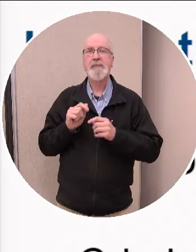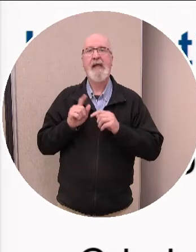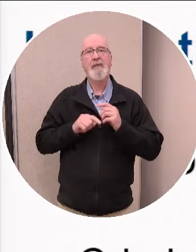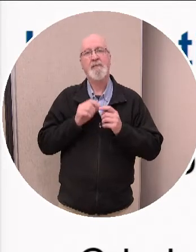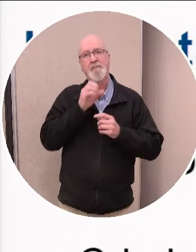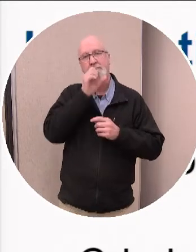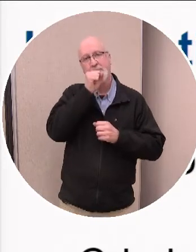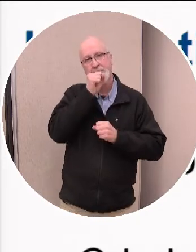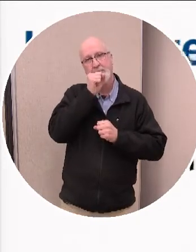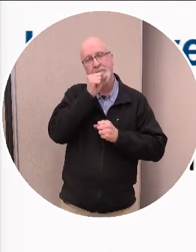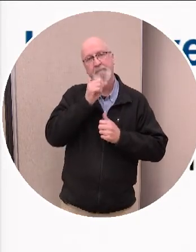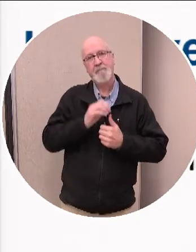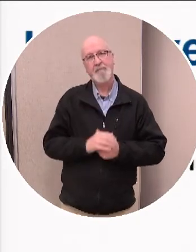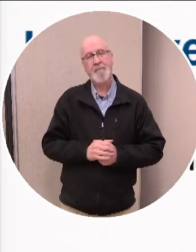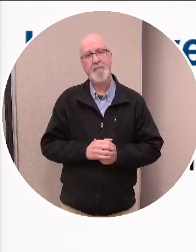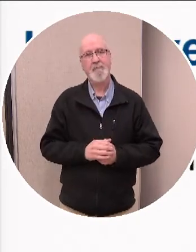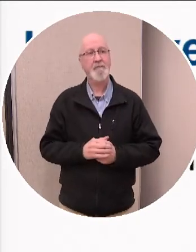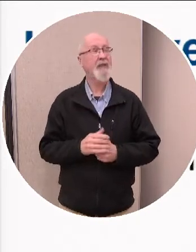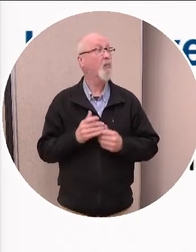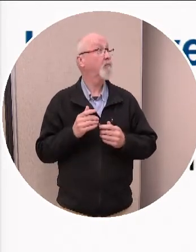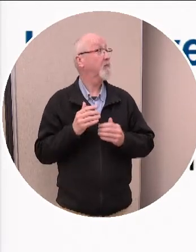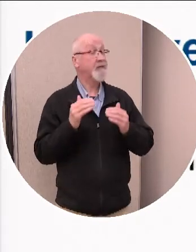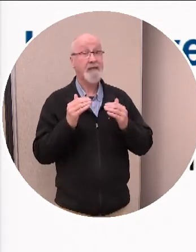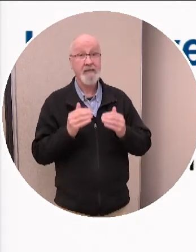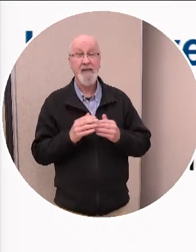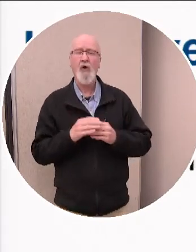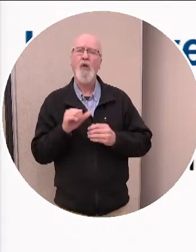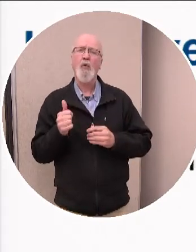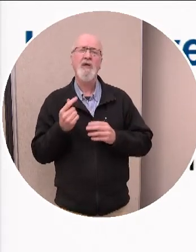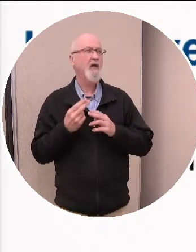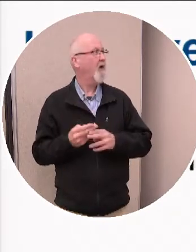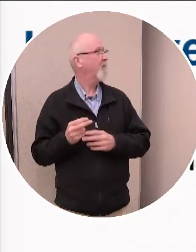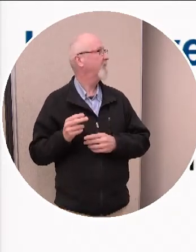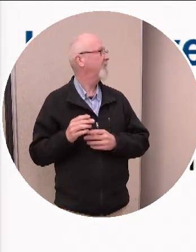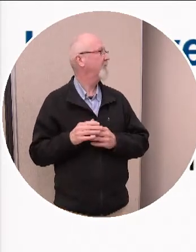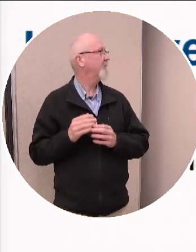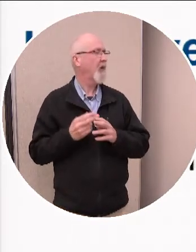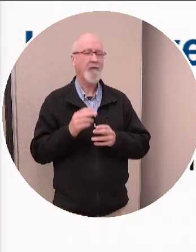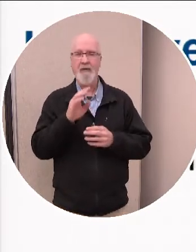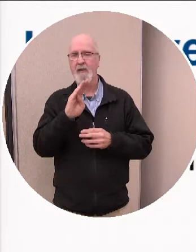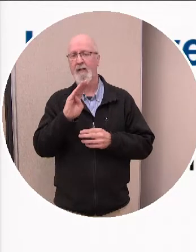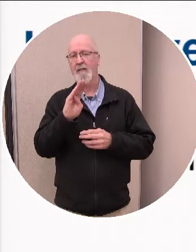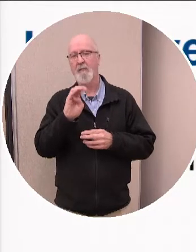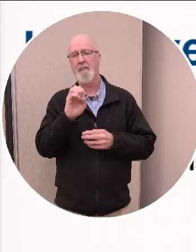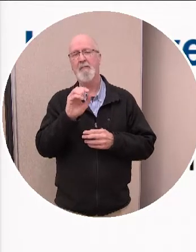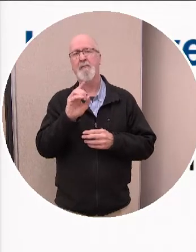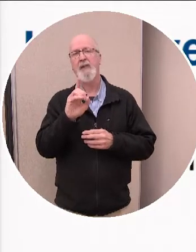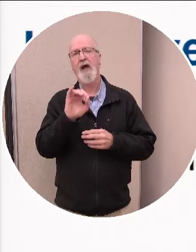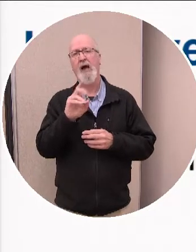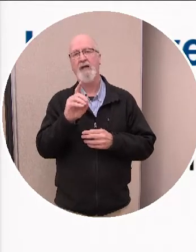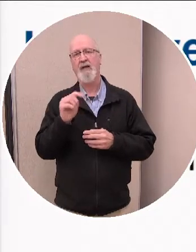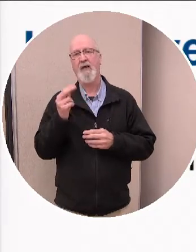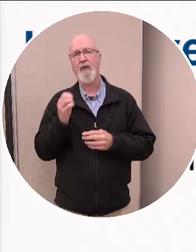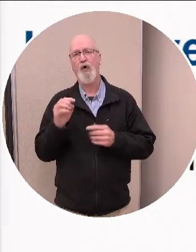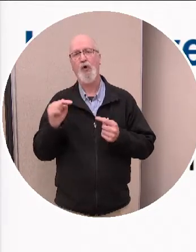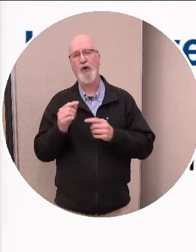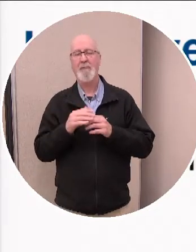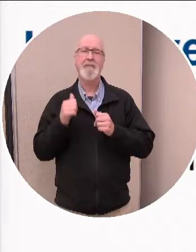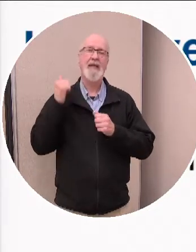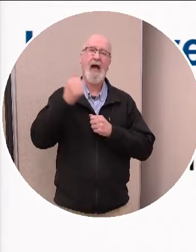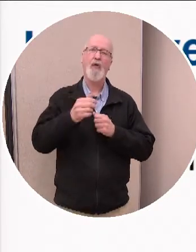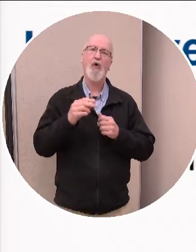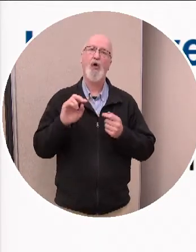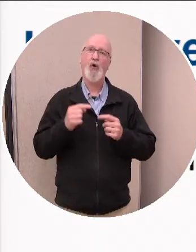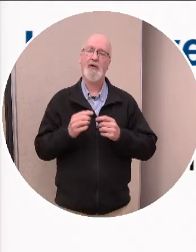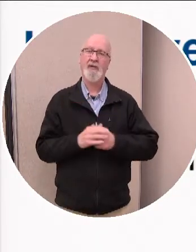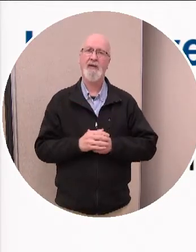Other programs, initiatives, next slide. We have something called Beyond the Hurt, and that's offered to grades 6 and 7 students. Beyond the Hurt